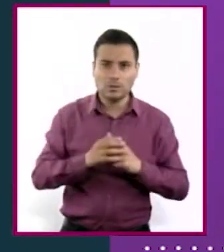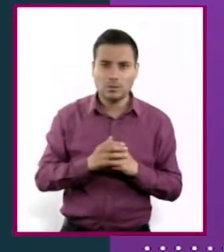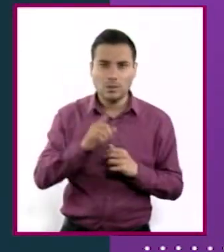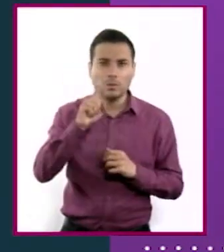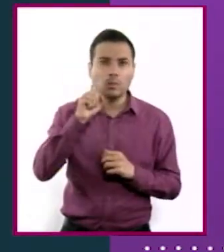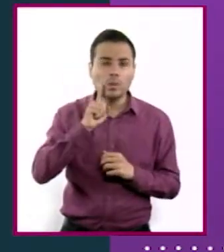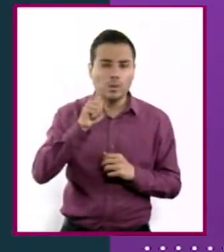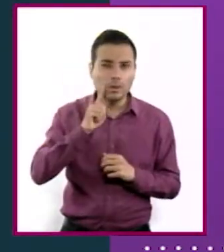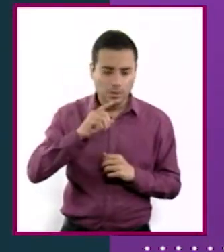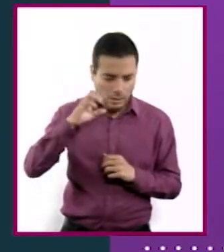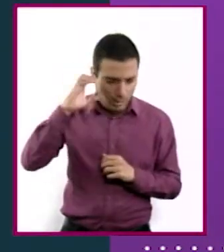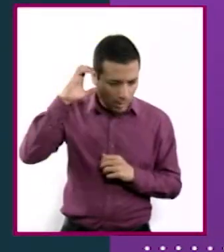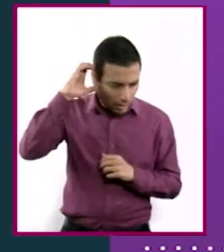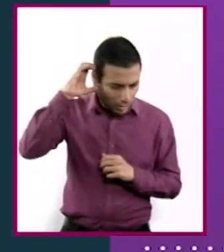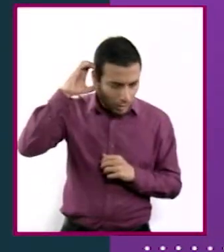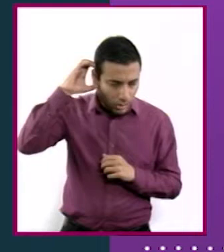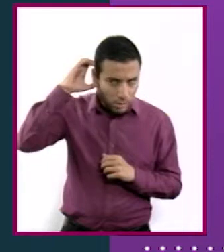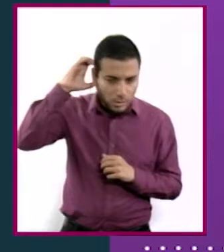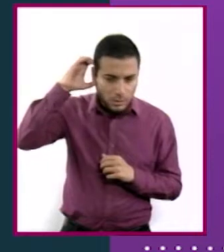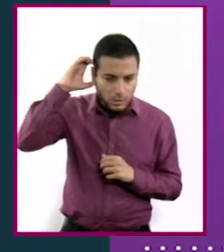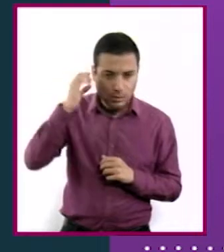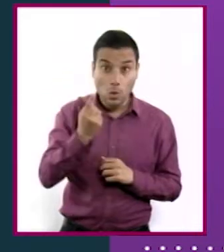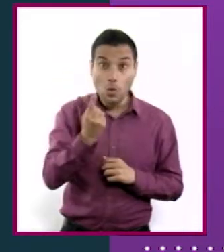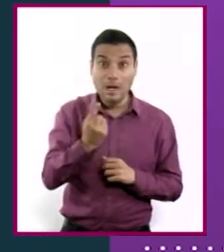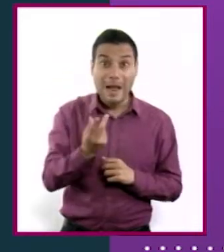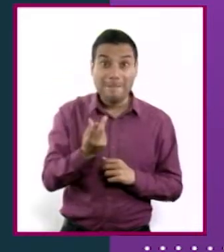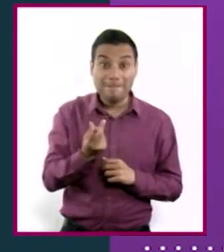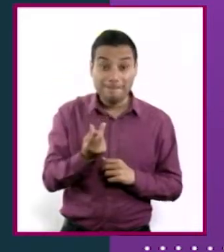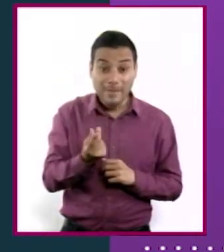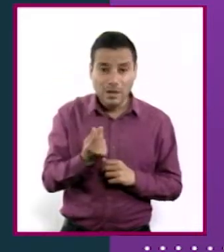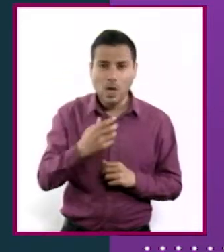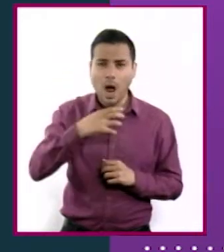carefully. One of her dogs howled.